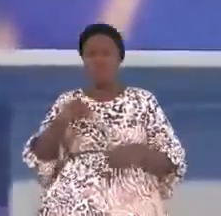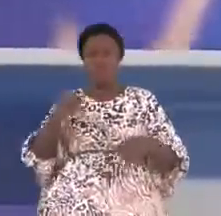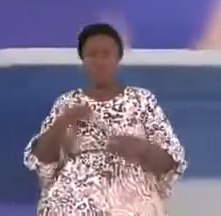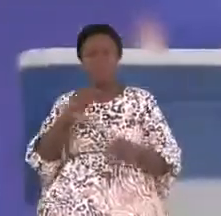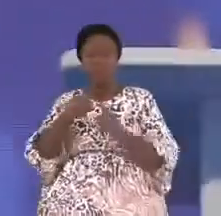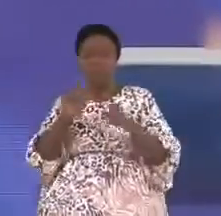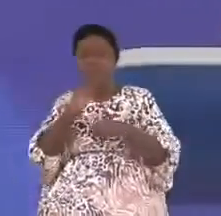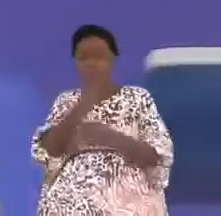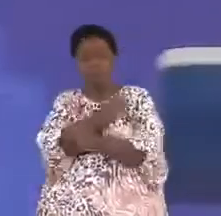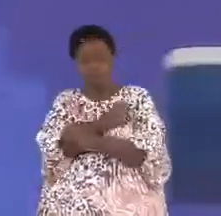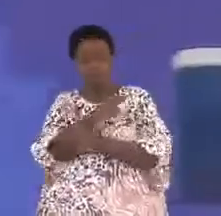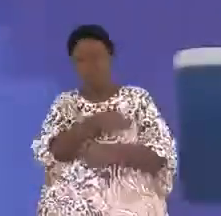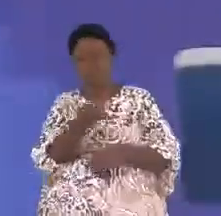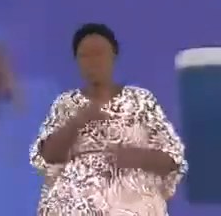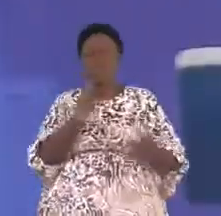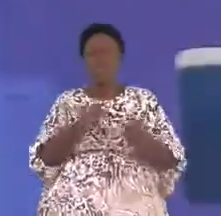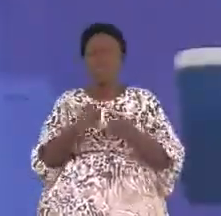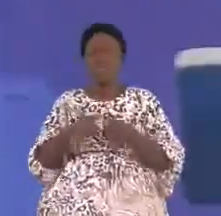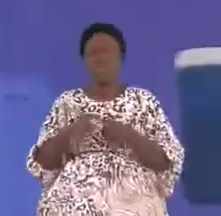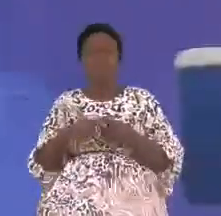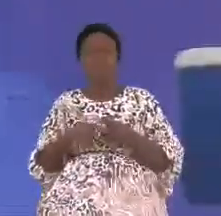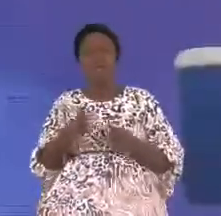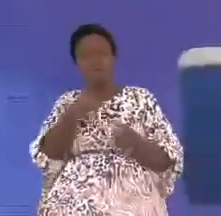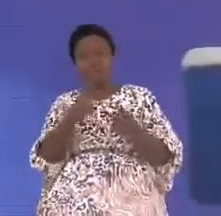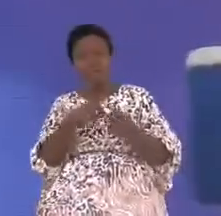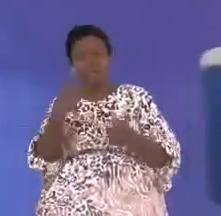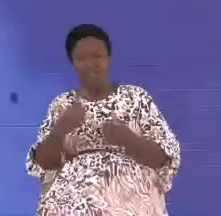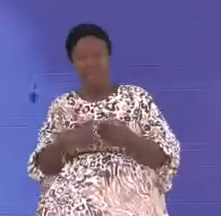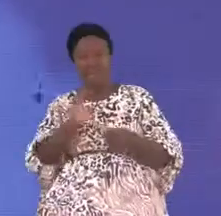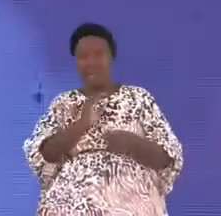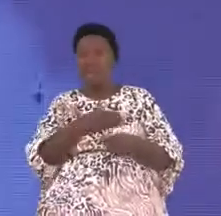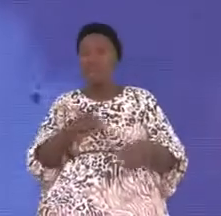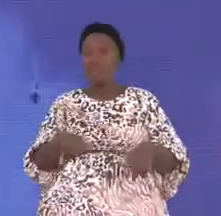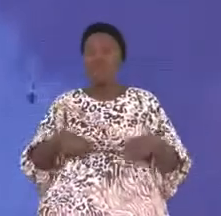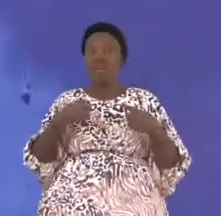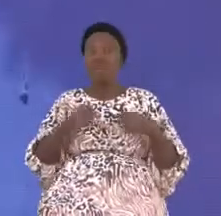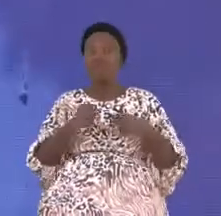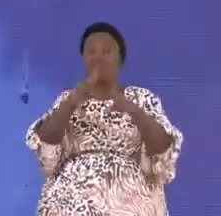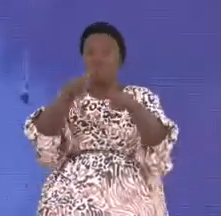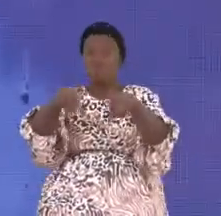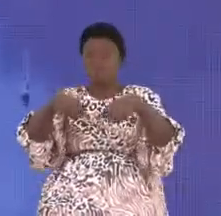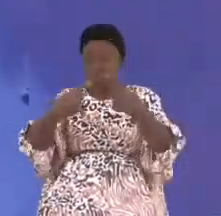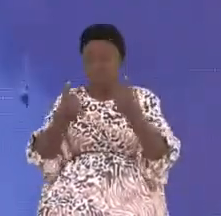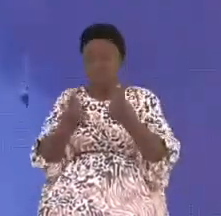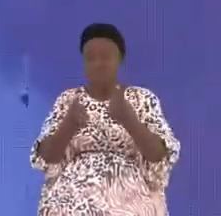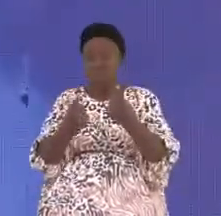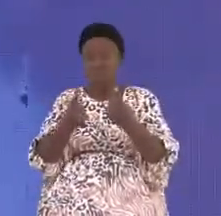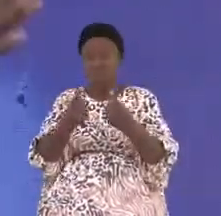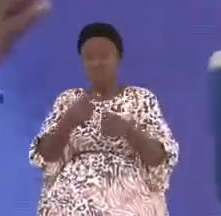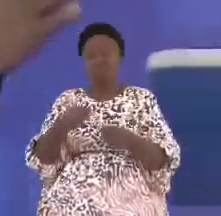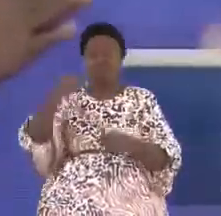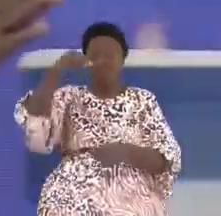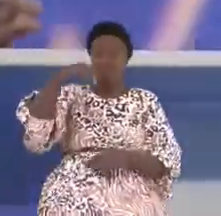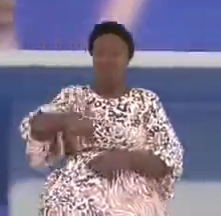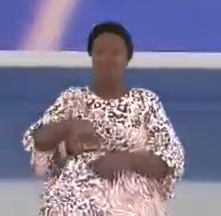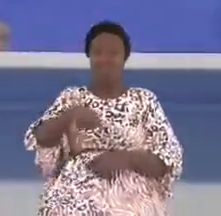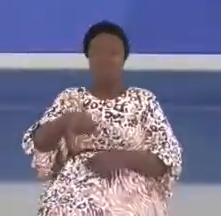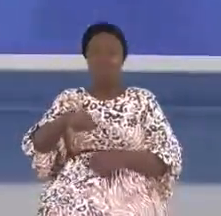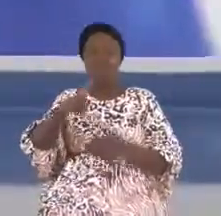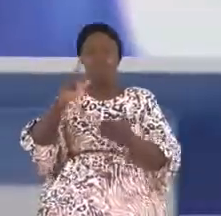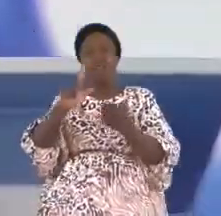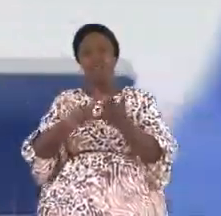no point loving anybody and then our lives went upside down lawlessness